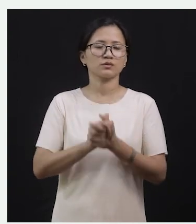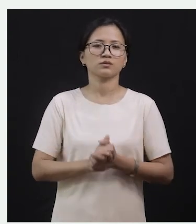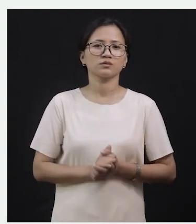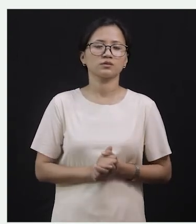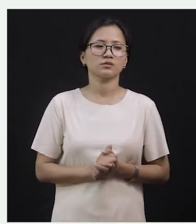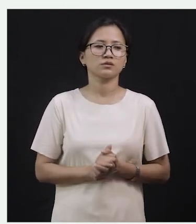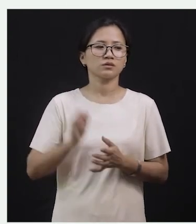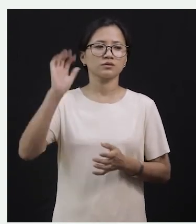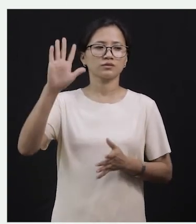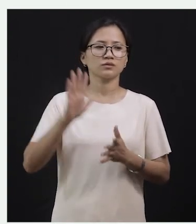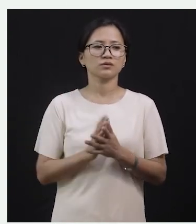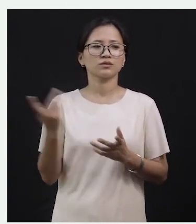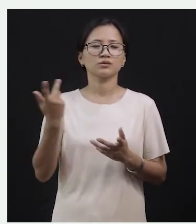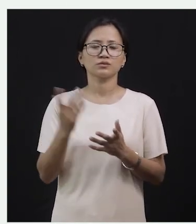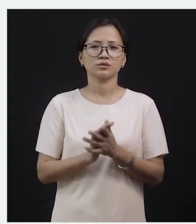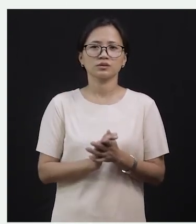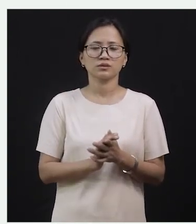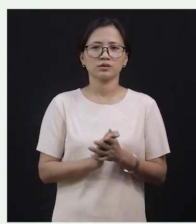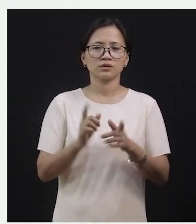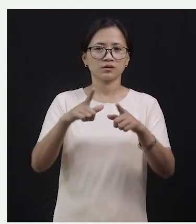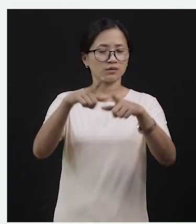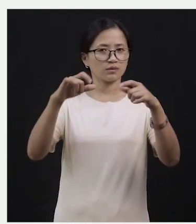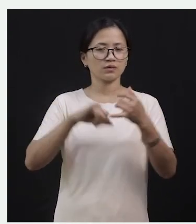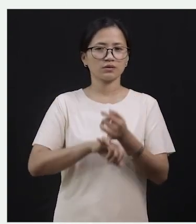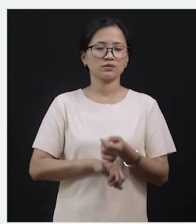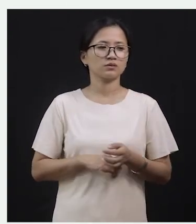system. Number five, which is the